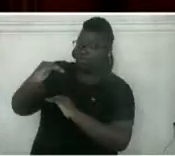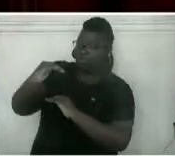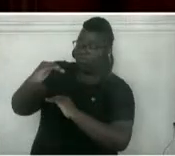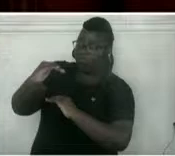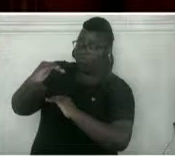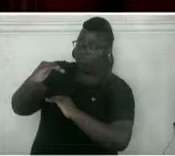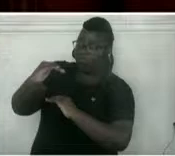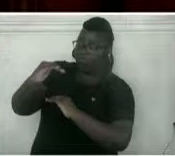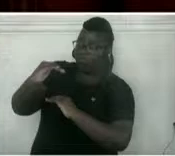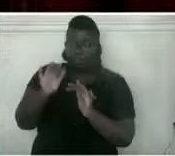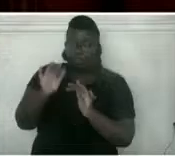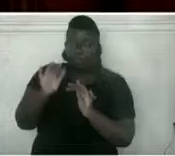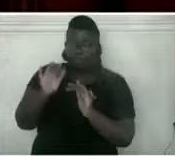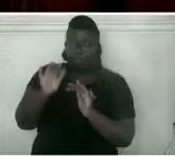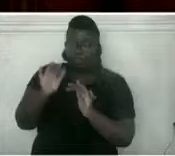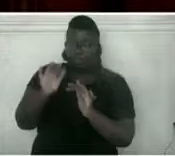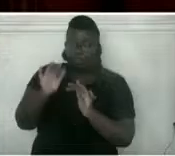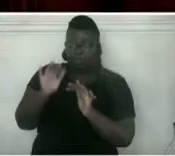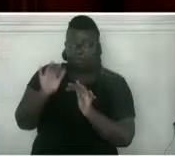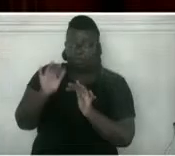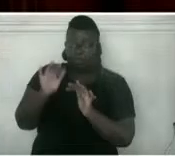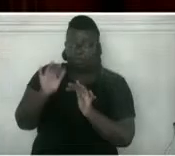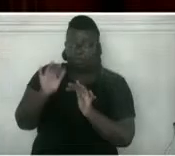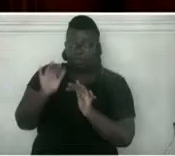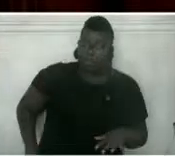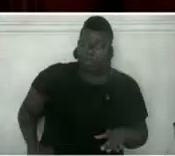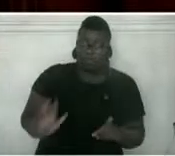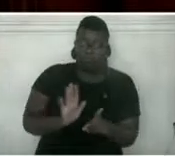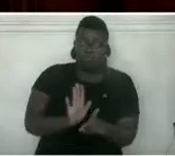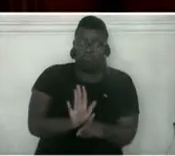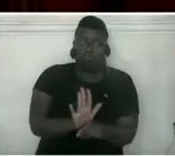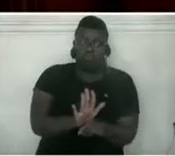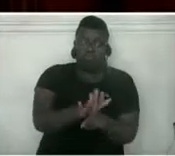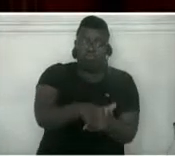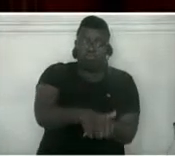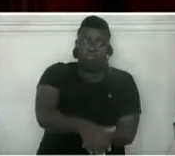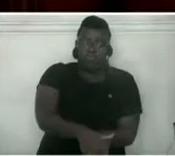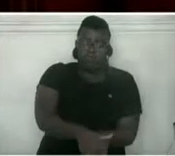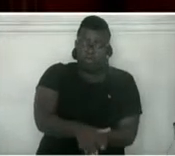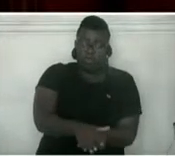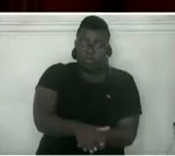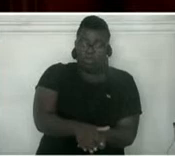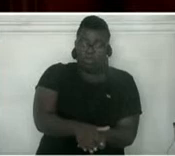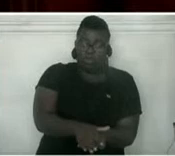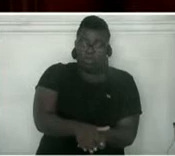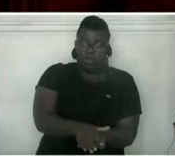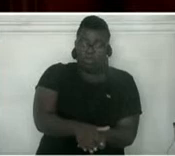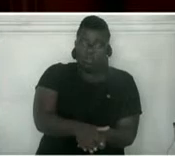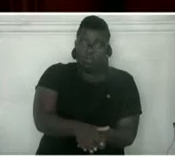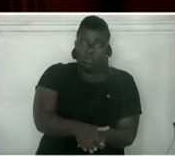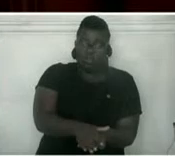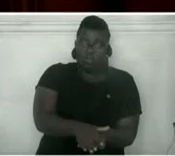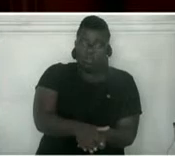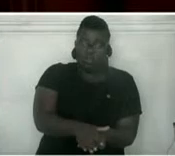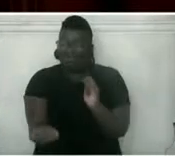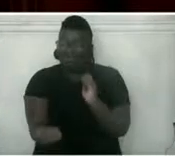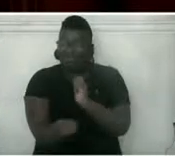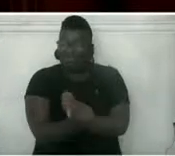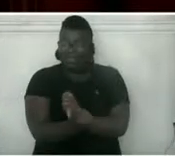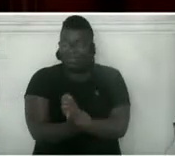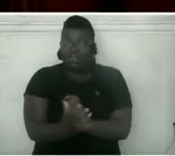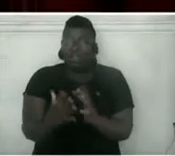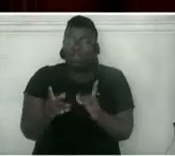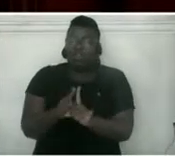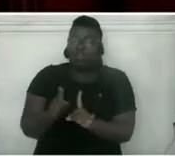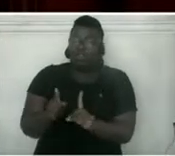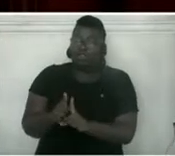who benefited during the era of oppression and apartheid, is transformed. The demographic profile